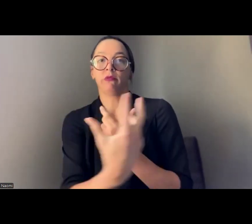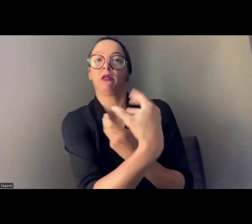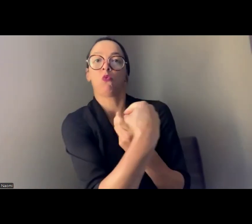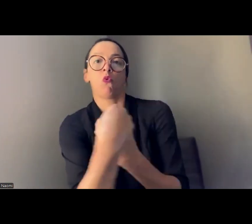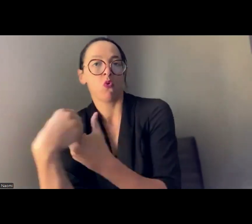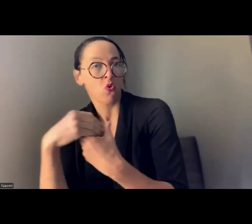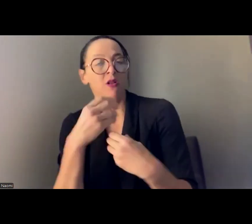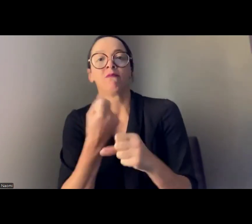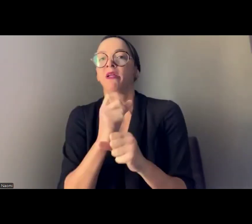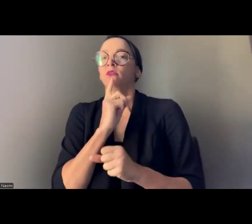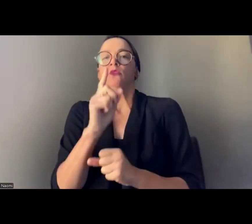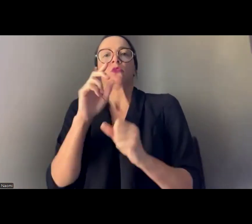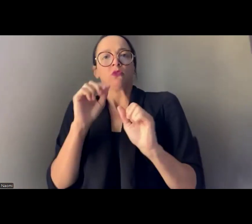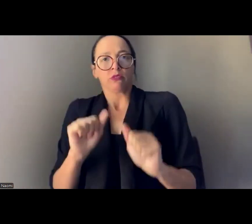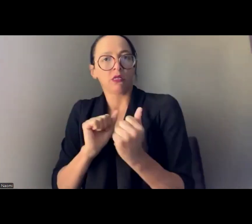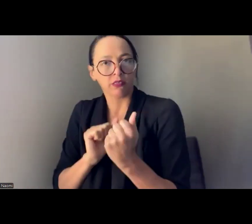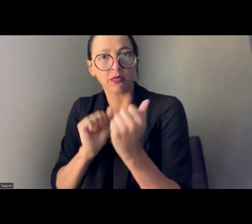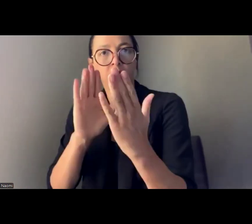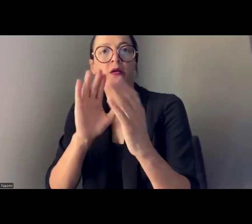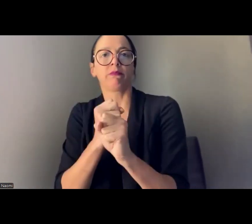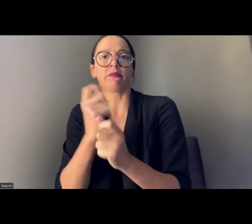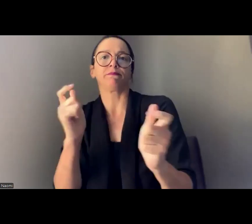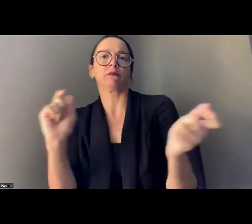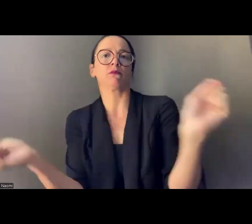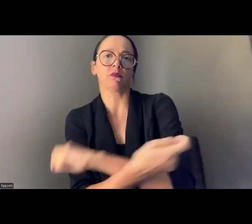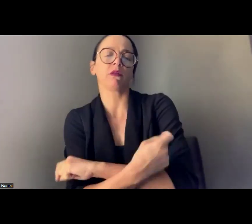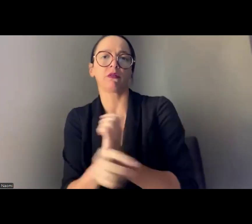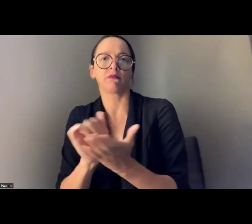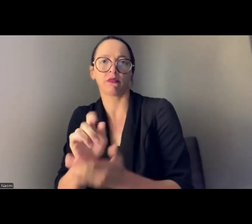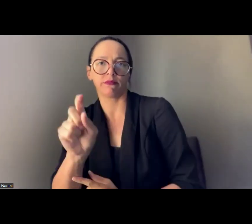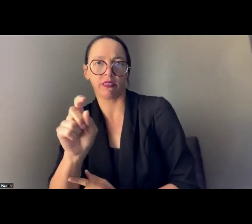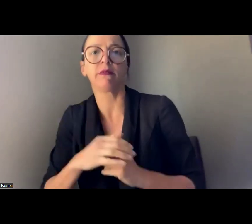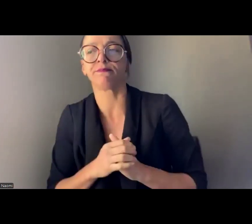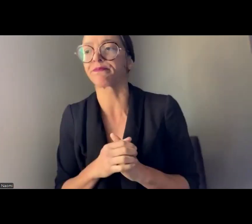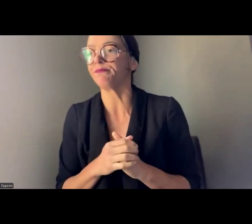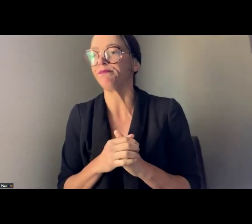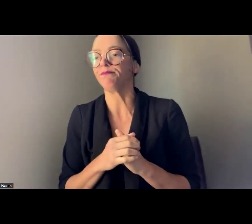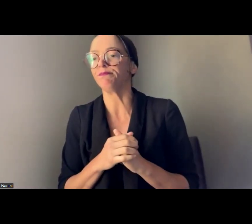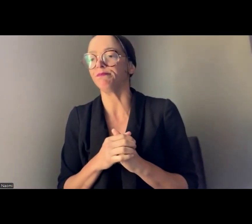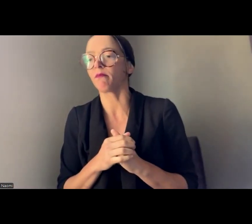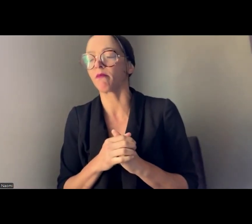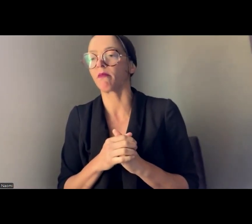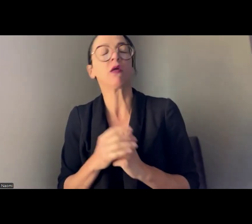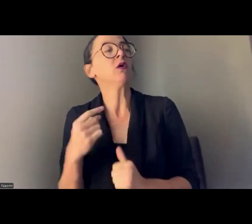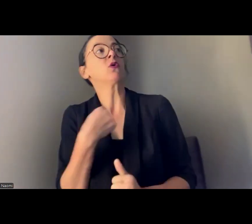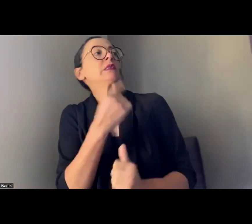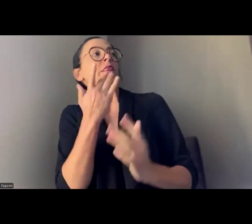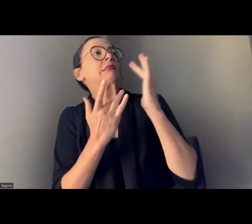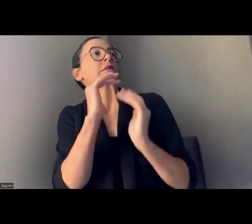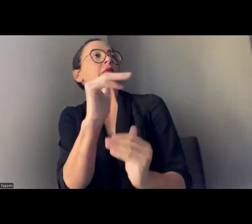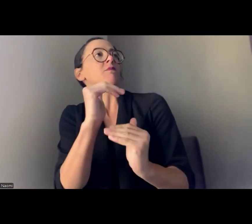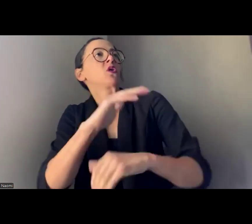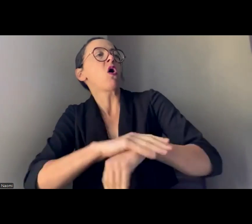important comments and questions. So we have 3 people with their hand raised, and I'll turn it over to you, Kimberly Mills. Thank